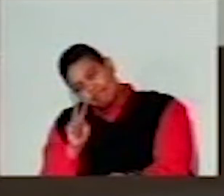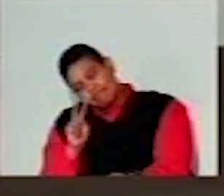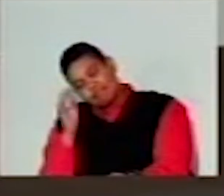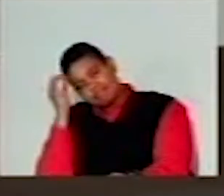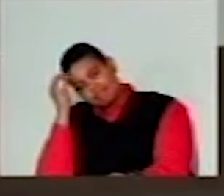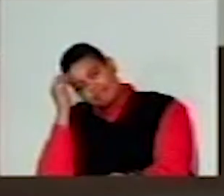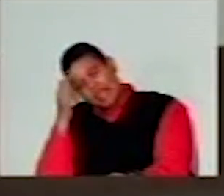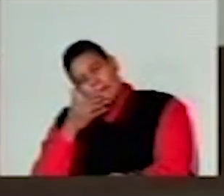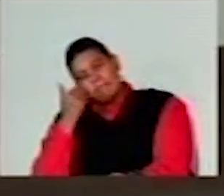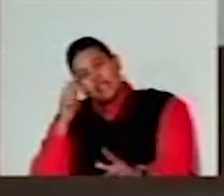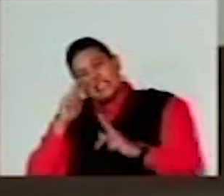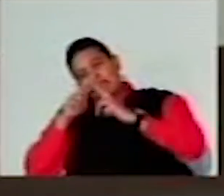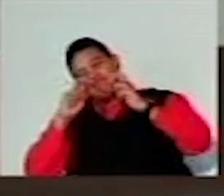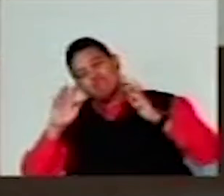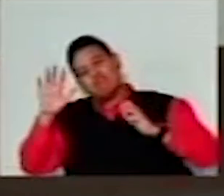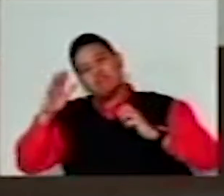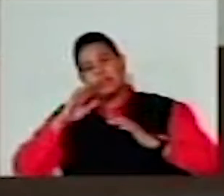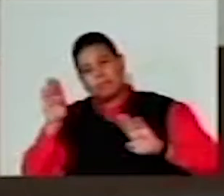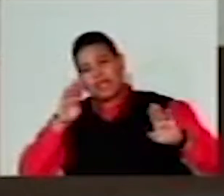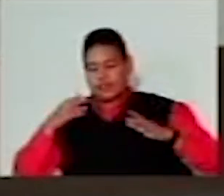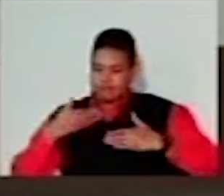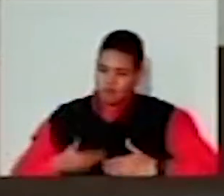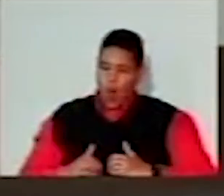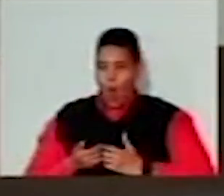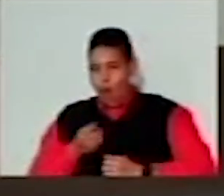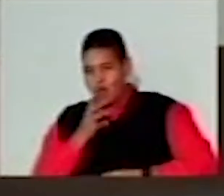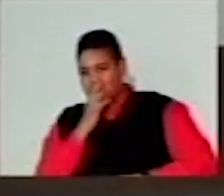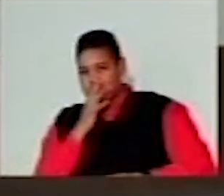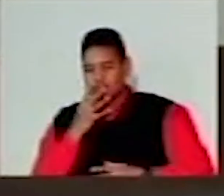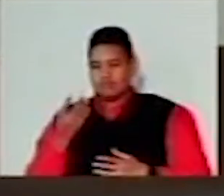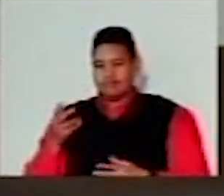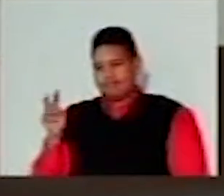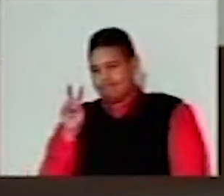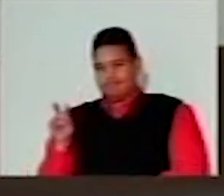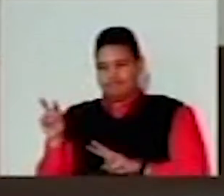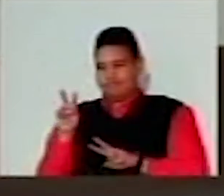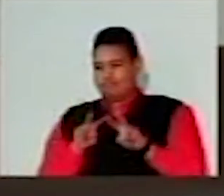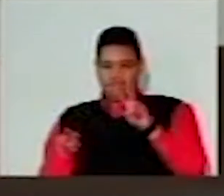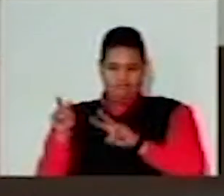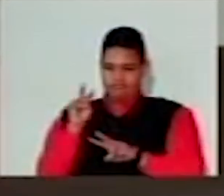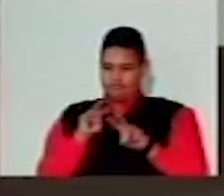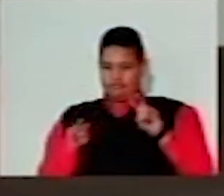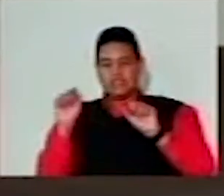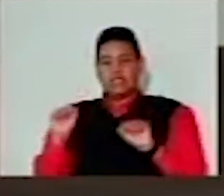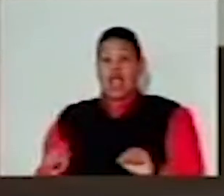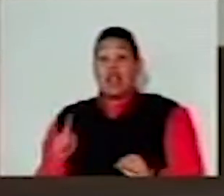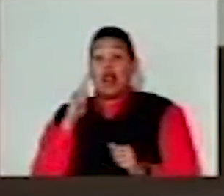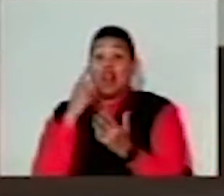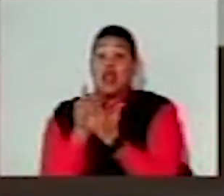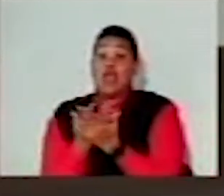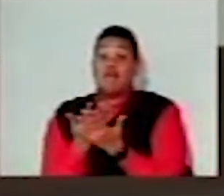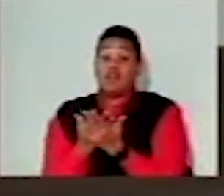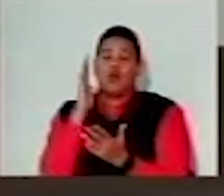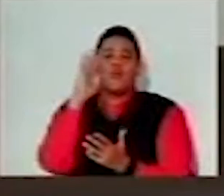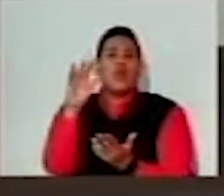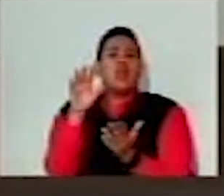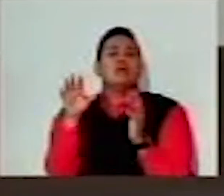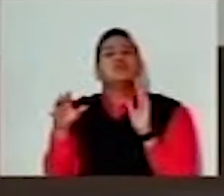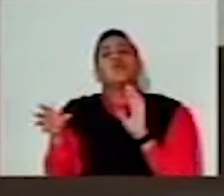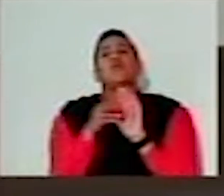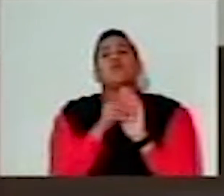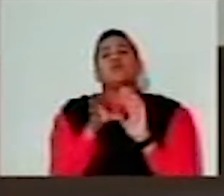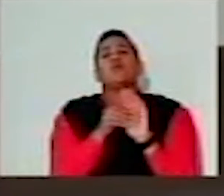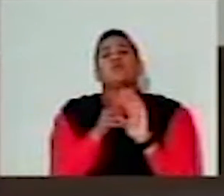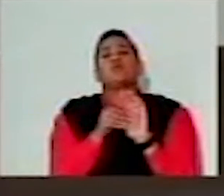a better assessment of the witness giving evidence, and the evidence itself will be recorded. But what is interesting,